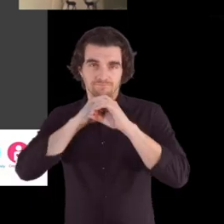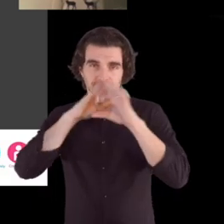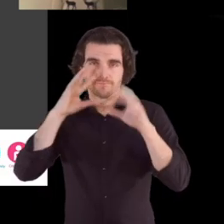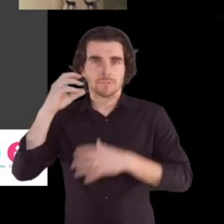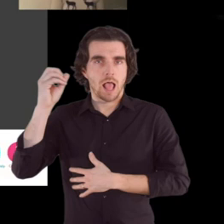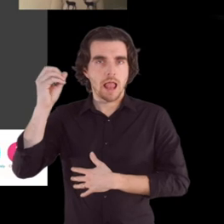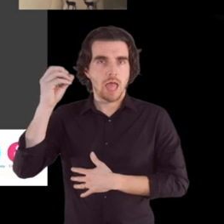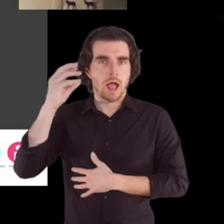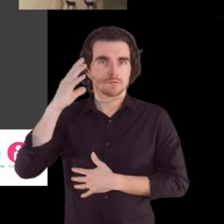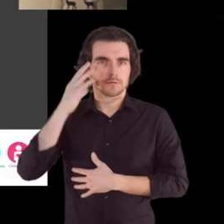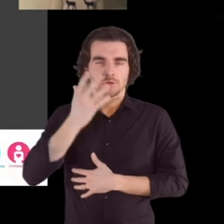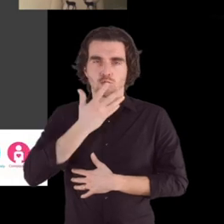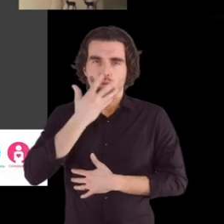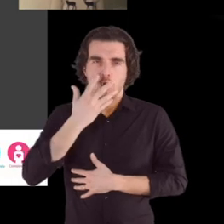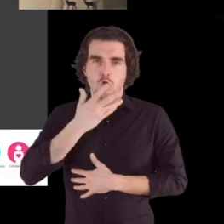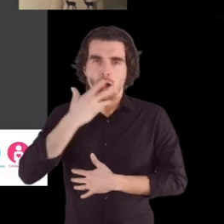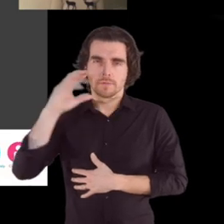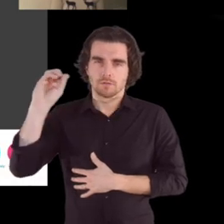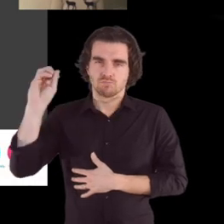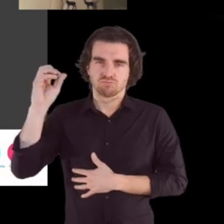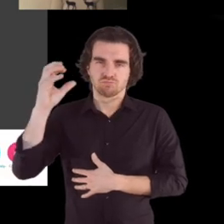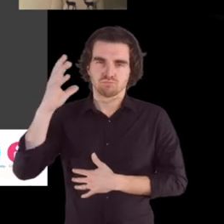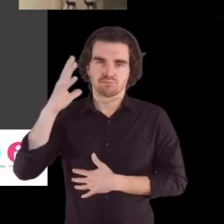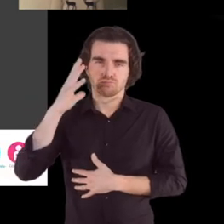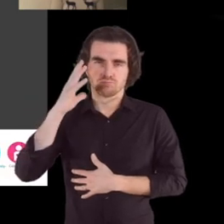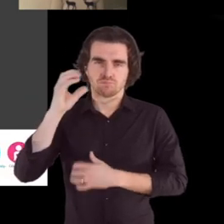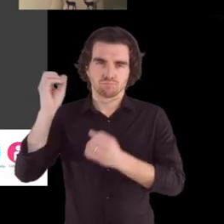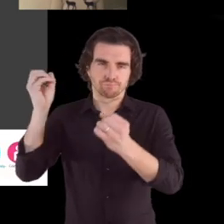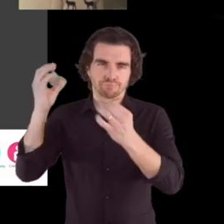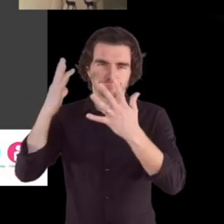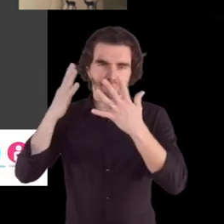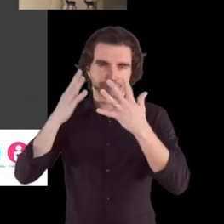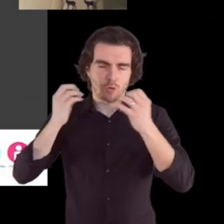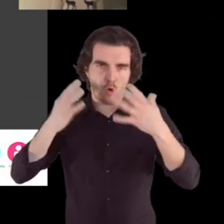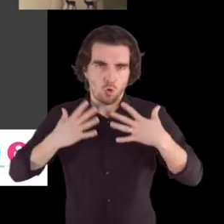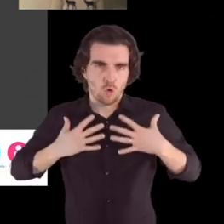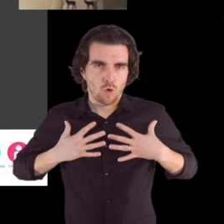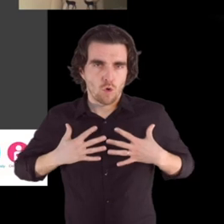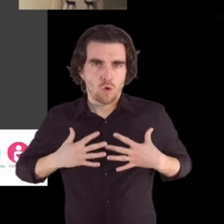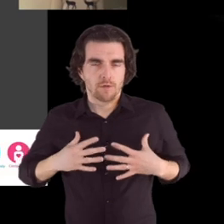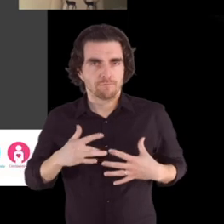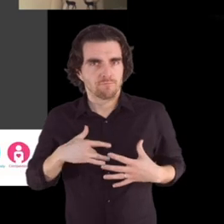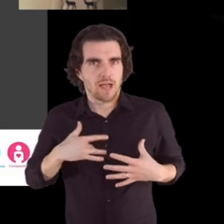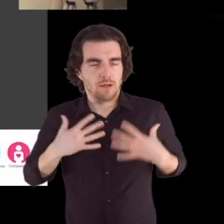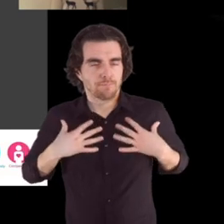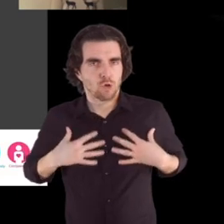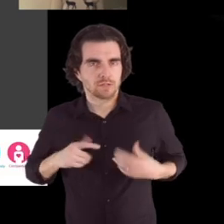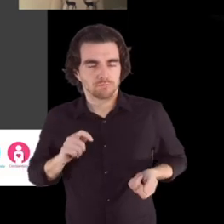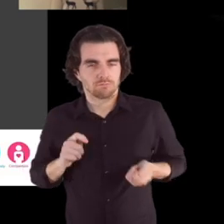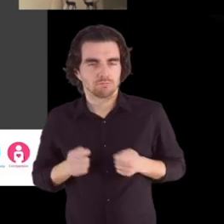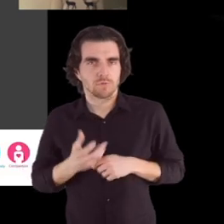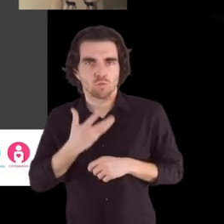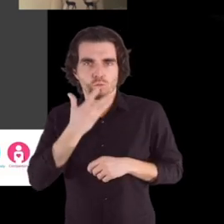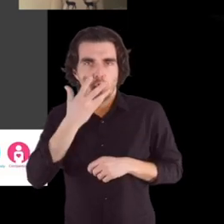Try and imagine that warm, comforting light entering your body, soothing and calming each area as it moves, and